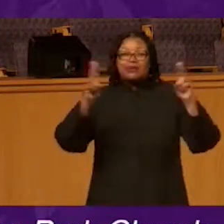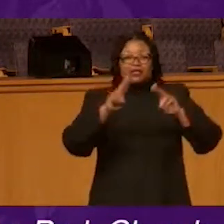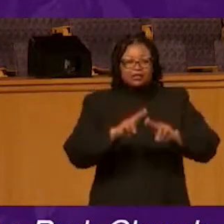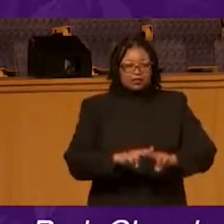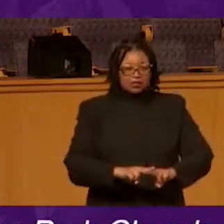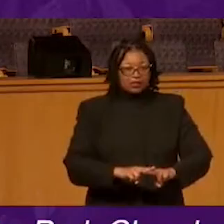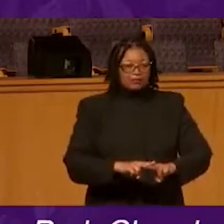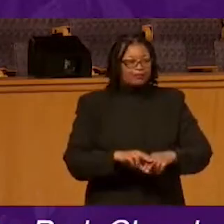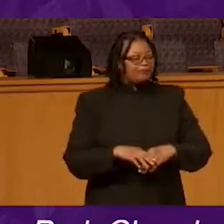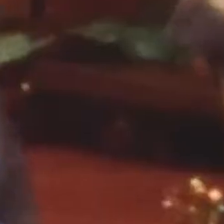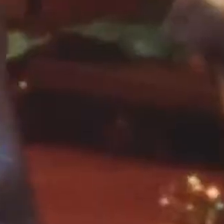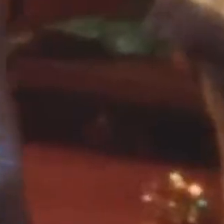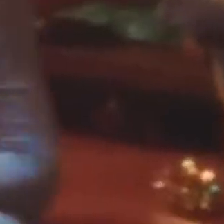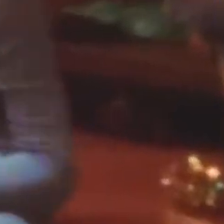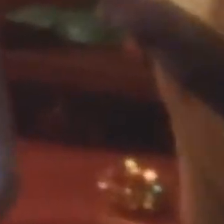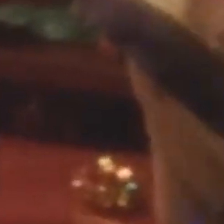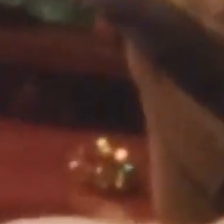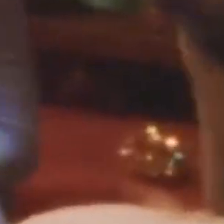roll?